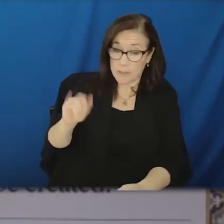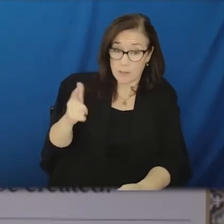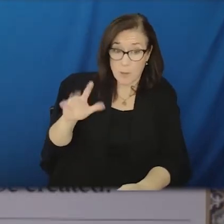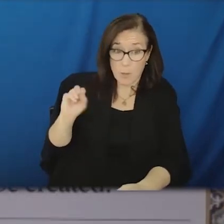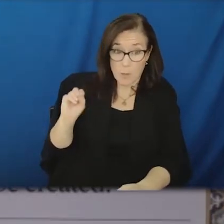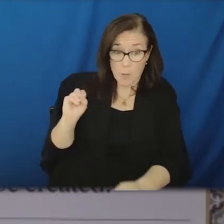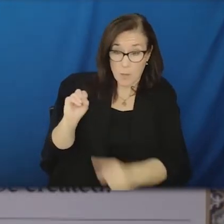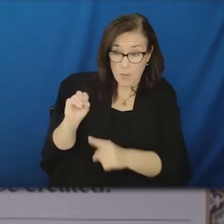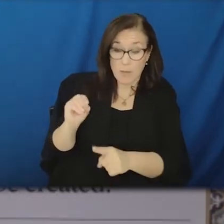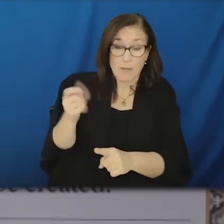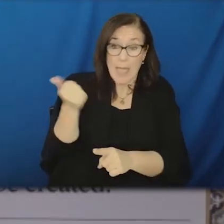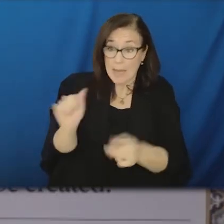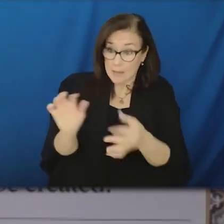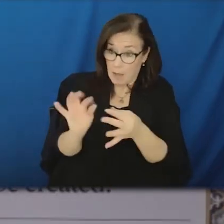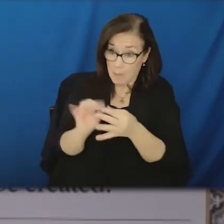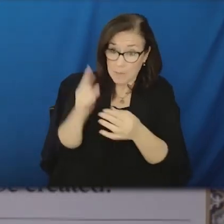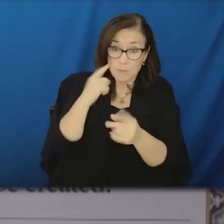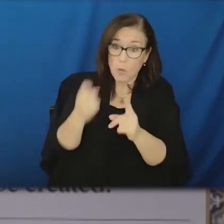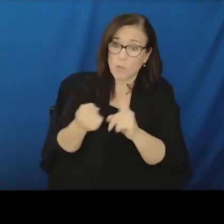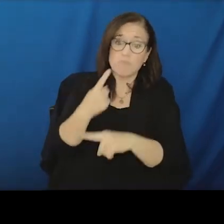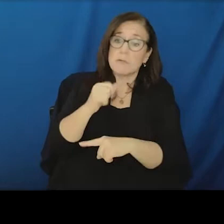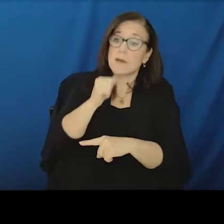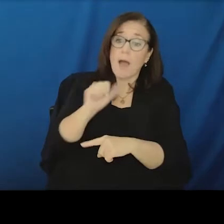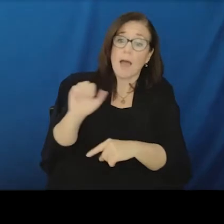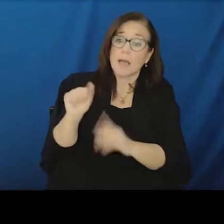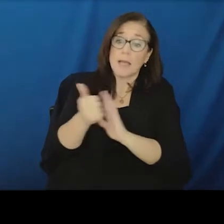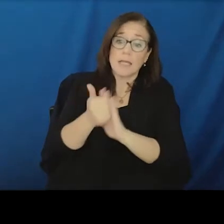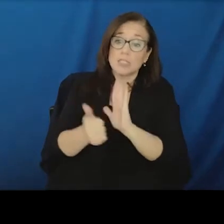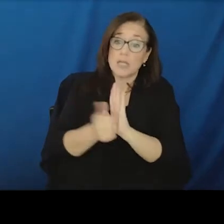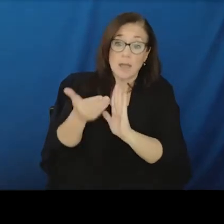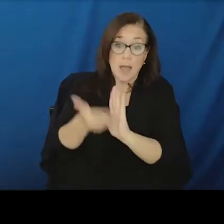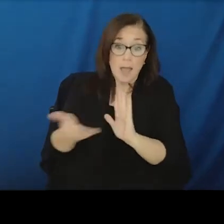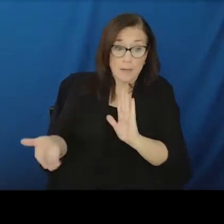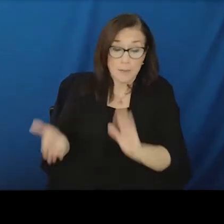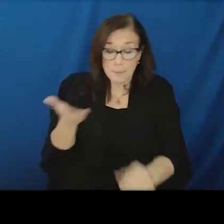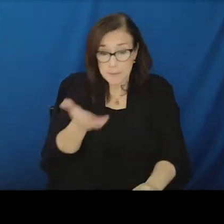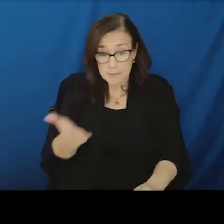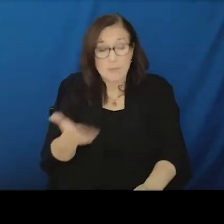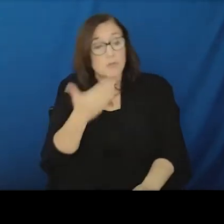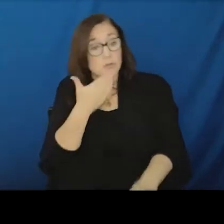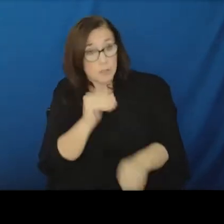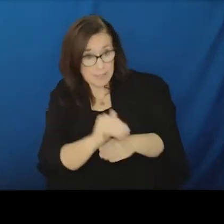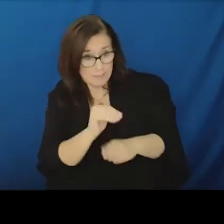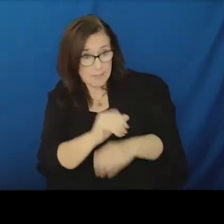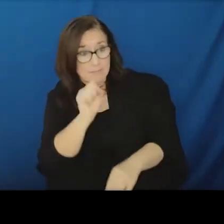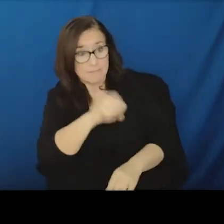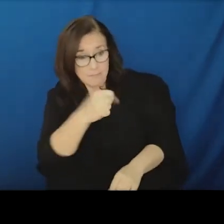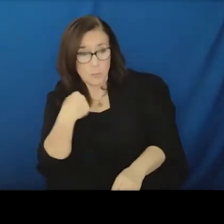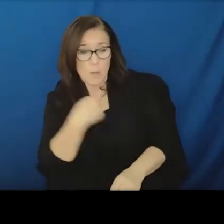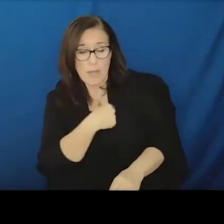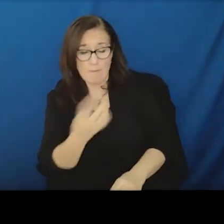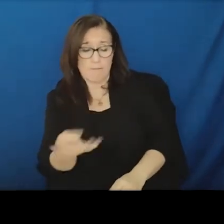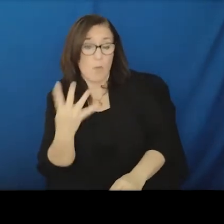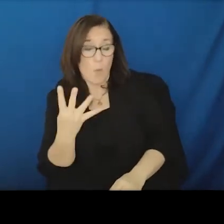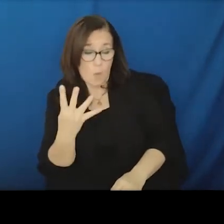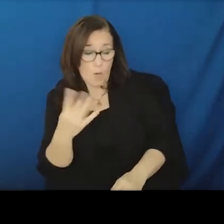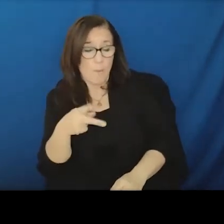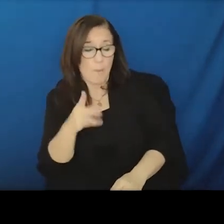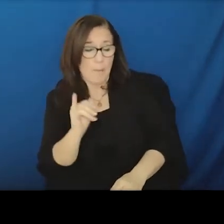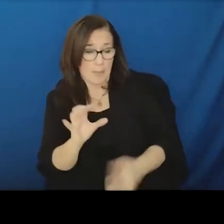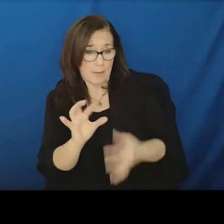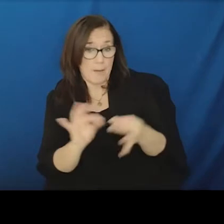non-agenda items? Good evening, President Ford, members of the board. Yes, we do have 4 public comment on this